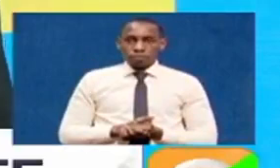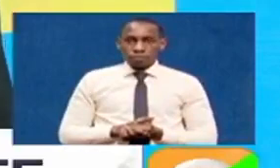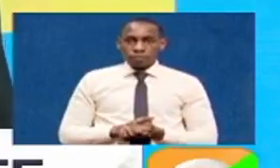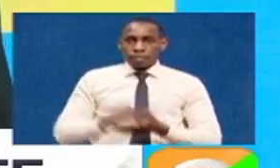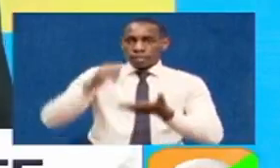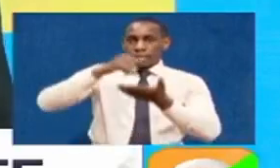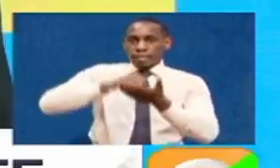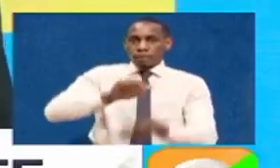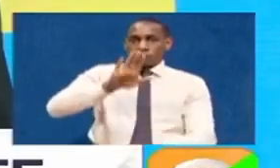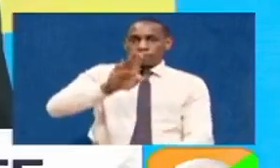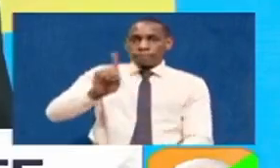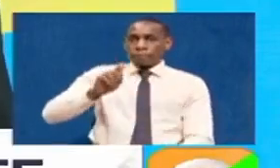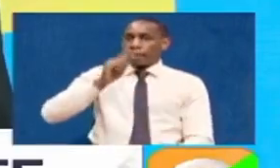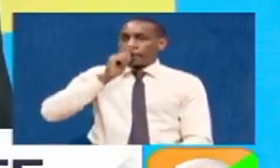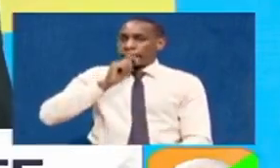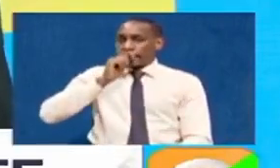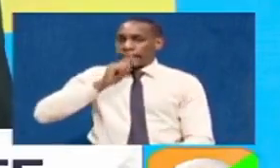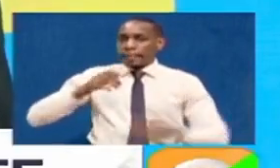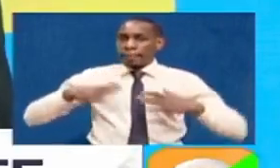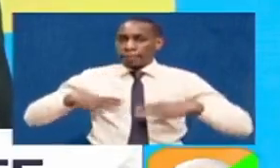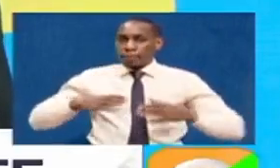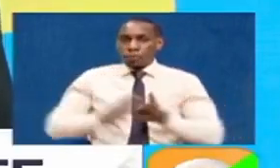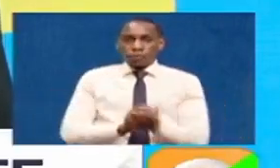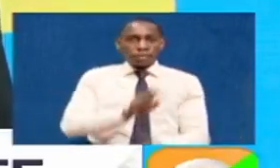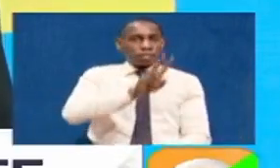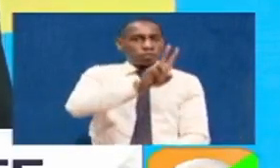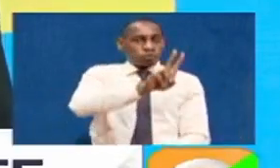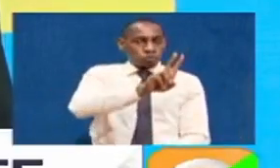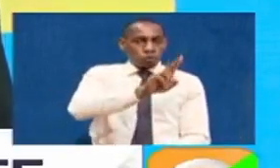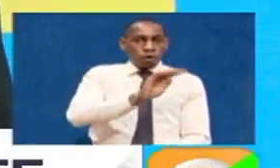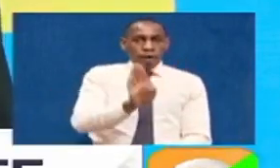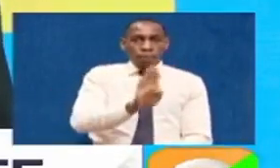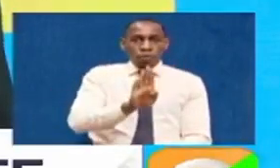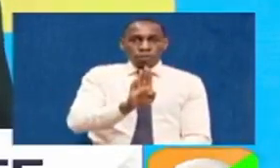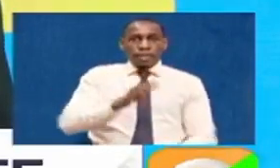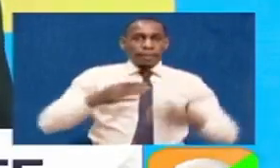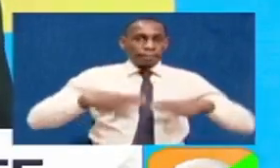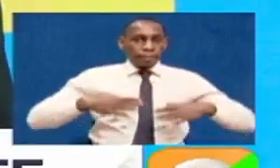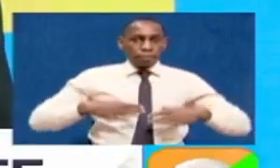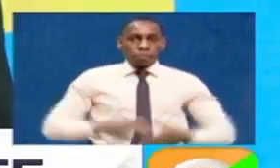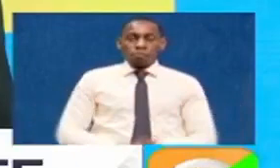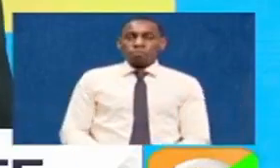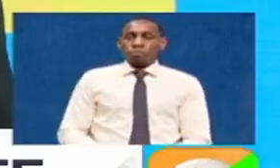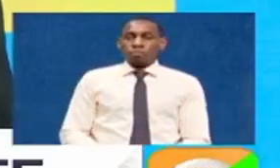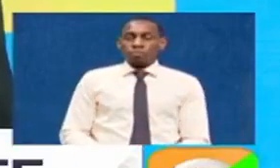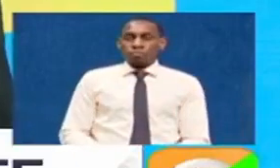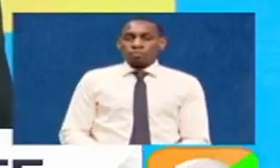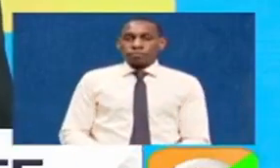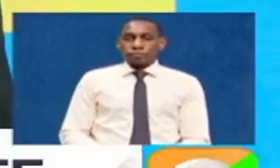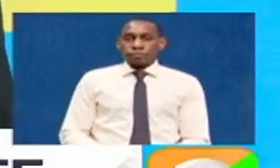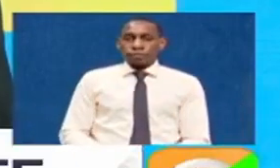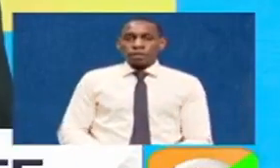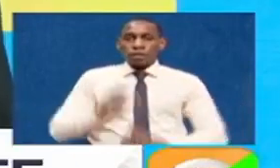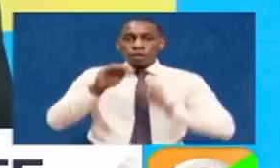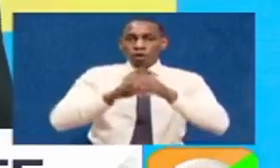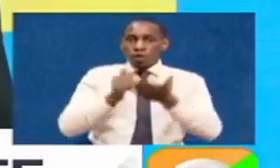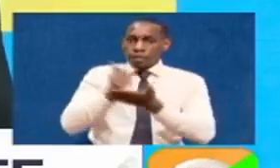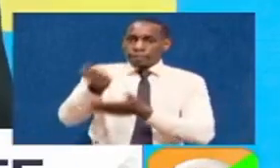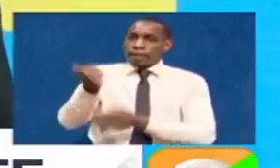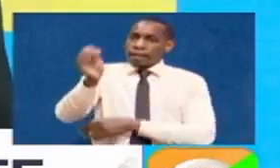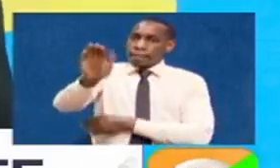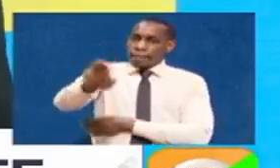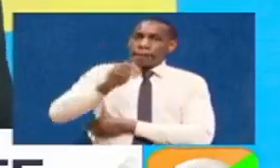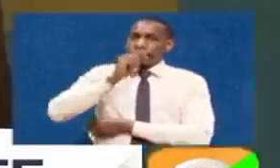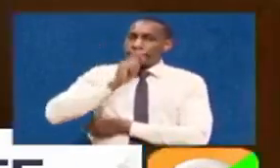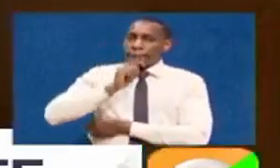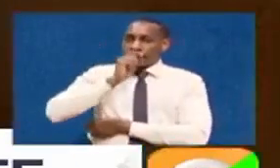They include 51 Tanzanians and 2 Burundi nationals. All were referred back